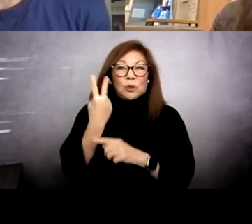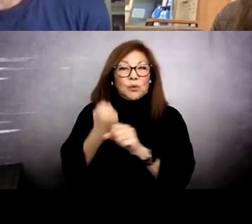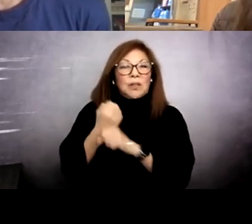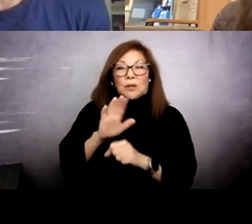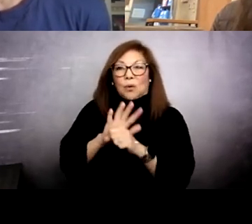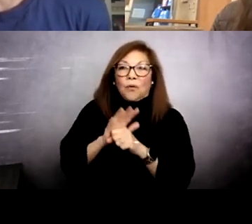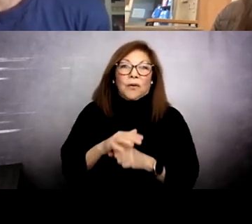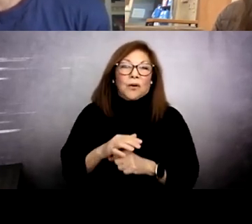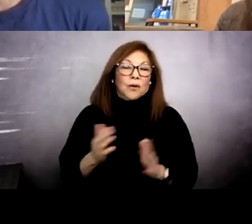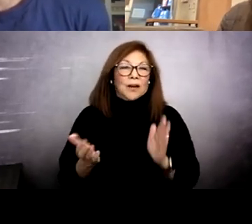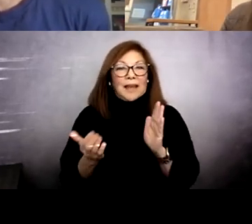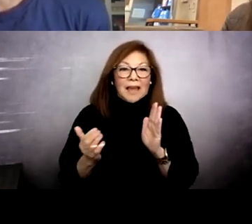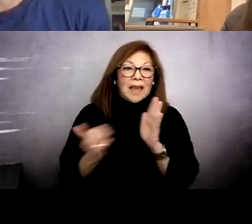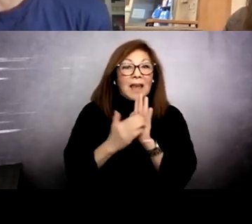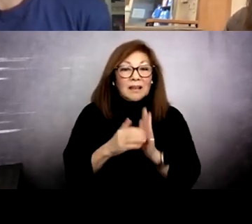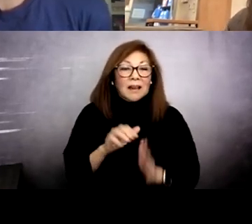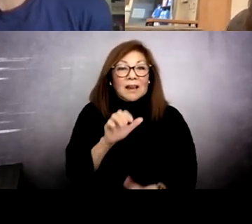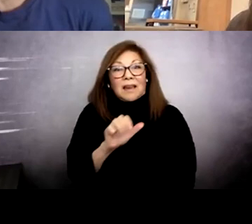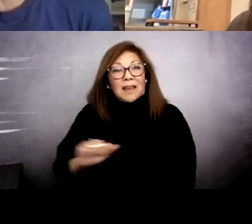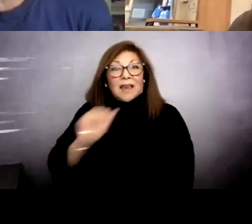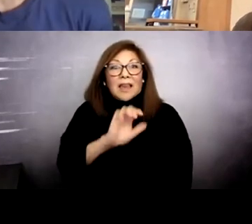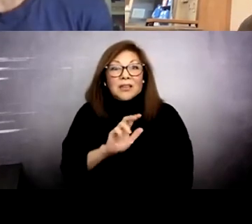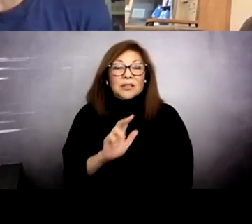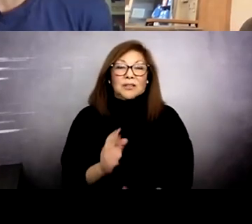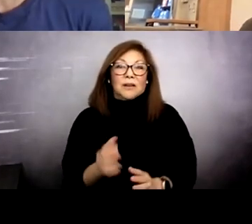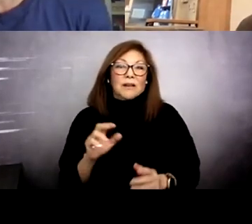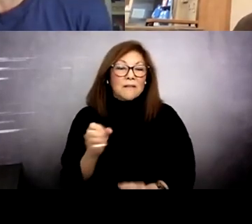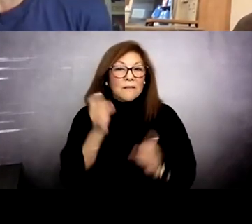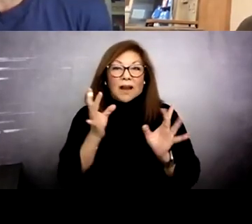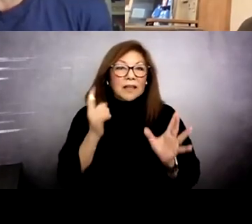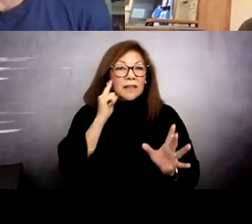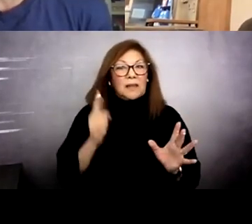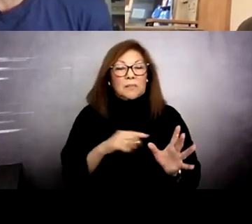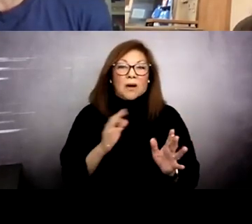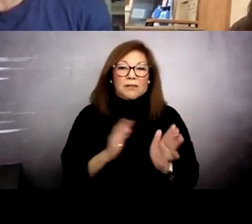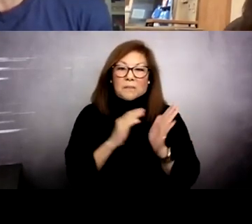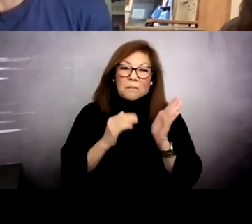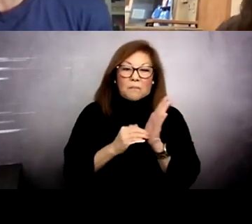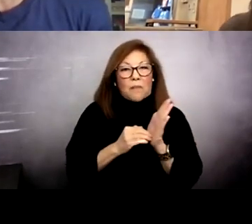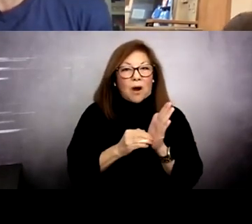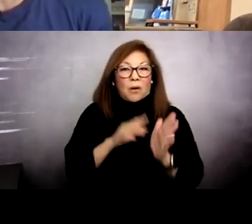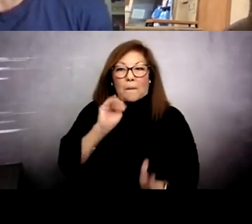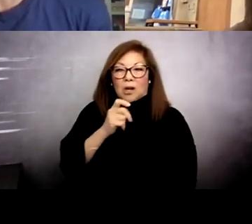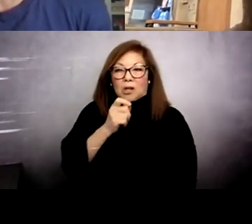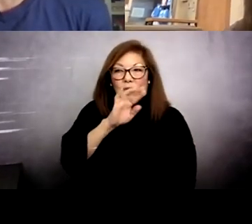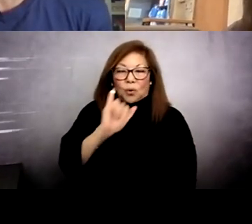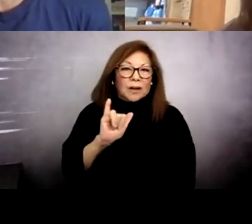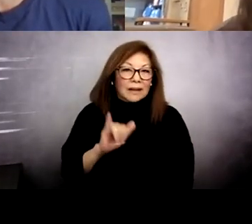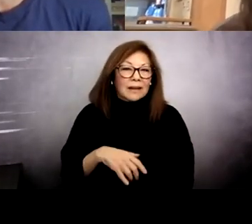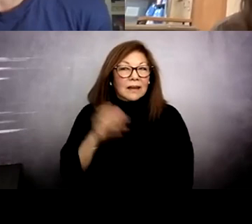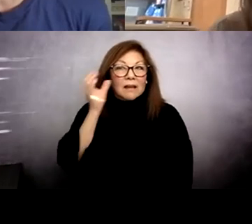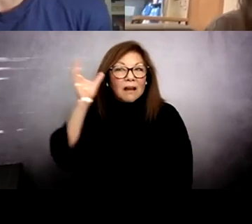COVID and anti-Asian violence, of thinking about model minoritization and thinking about how the home is a kind